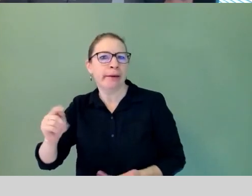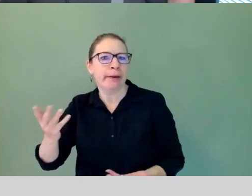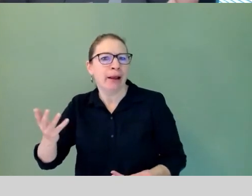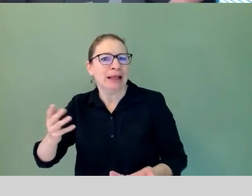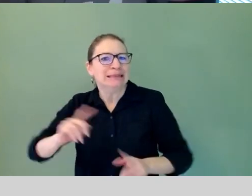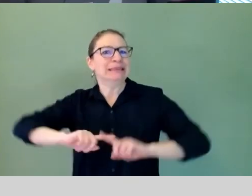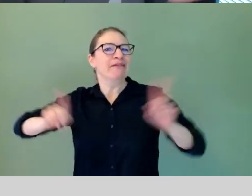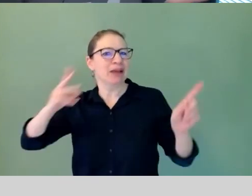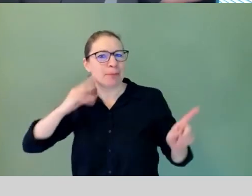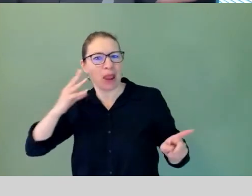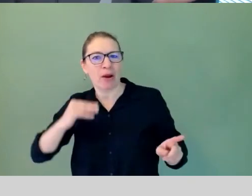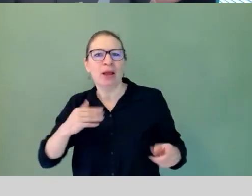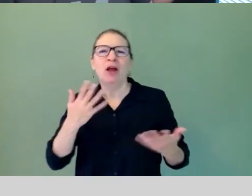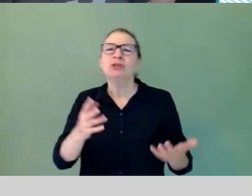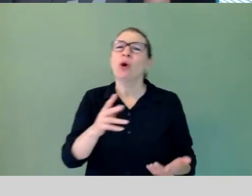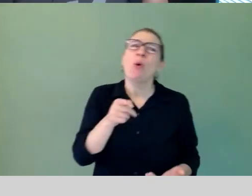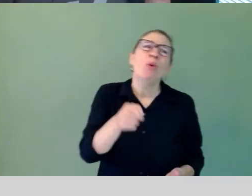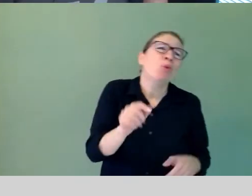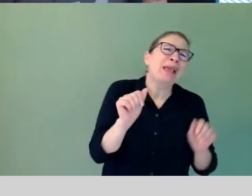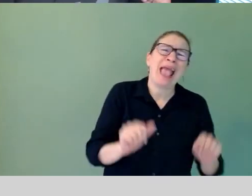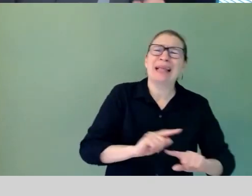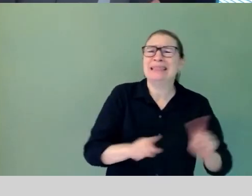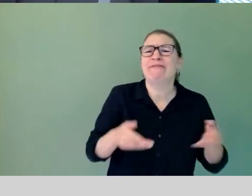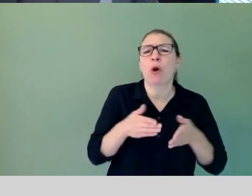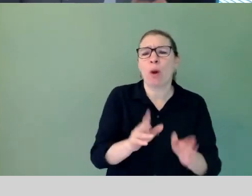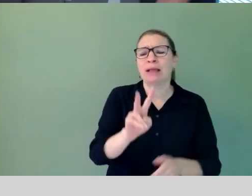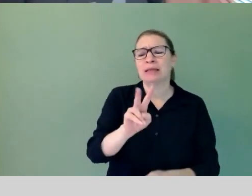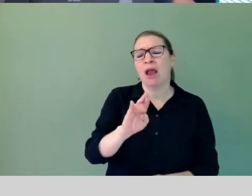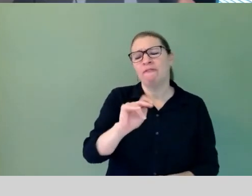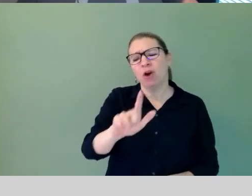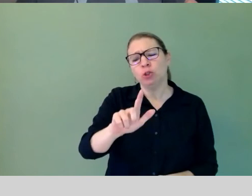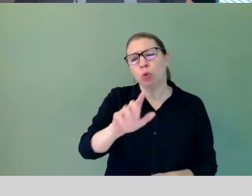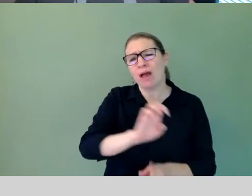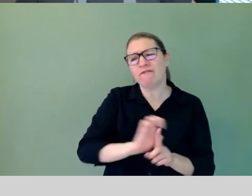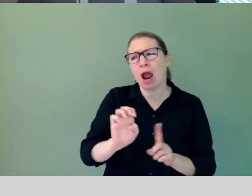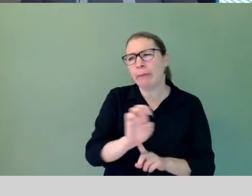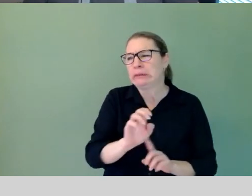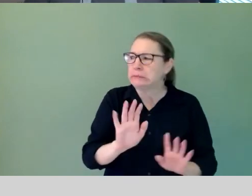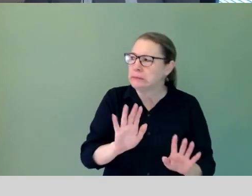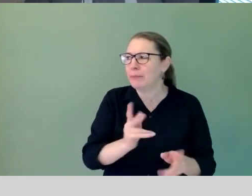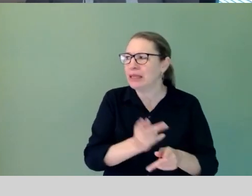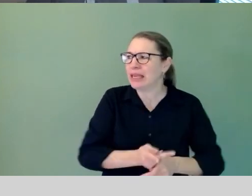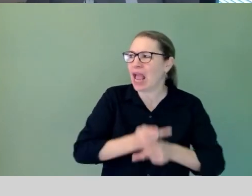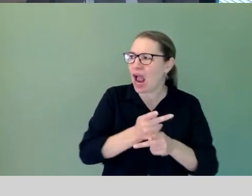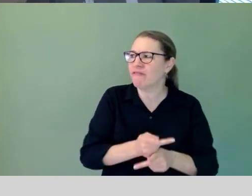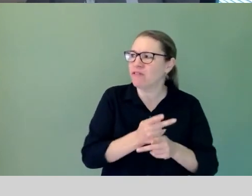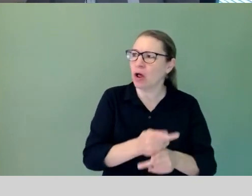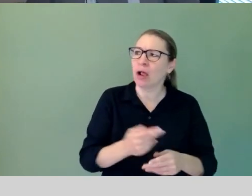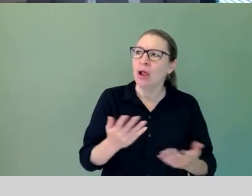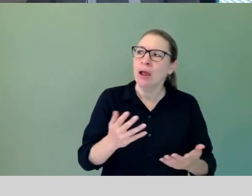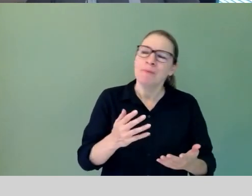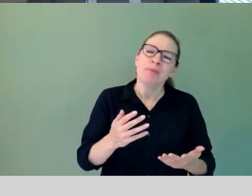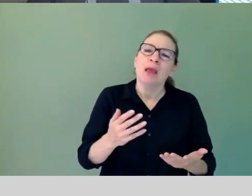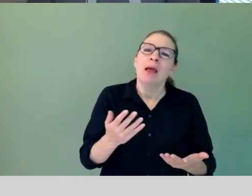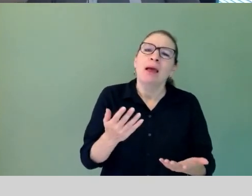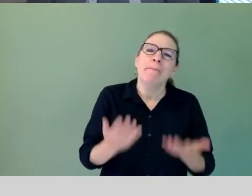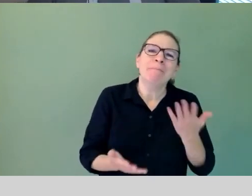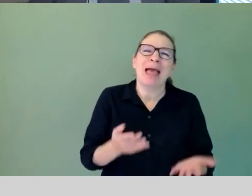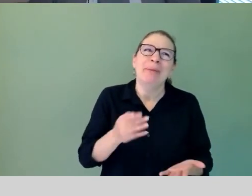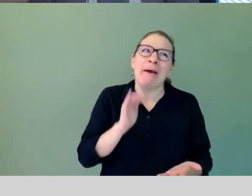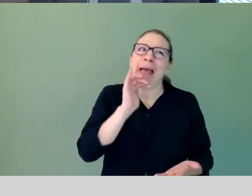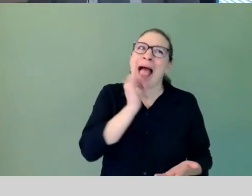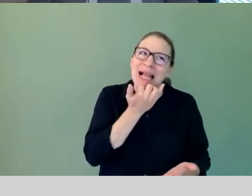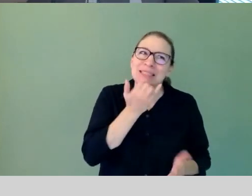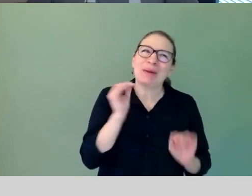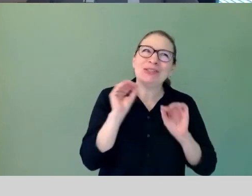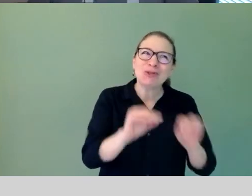you want, even different virtual environments sometimes, but you got to be careful with the virtual environment one. Still, you could have still accidentally installed a library into System Python and not really